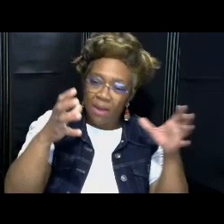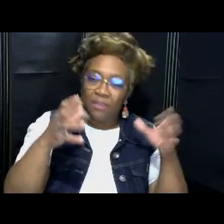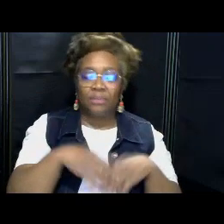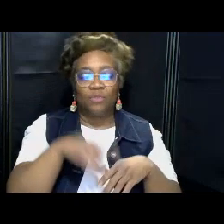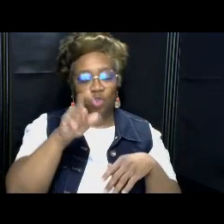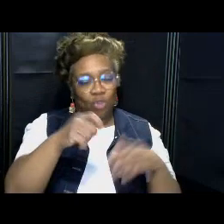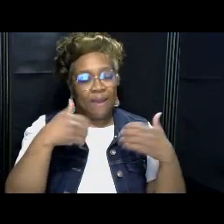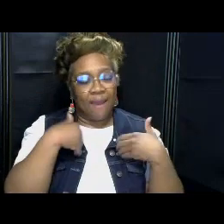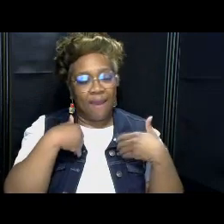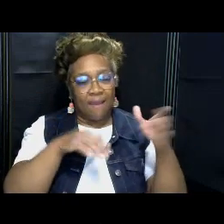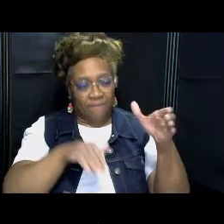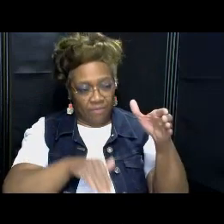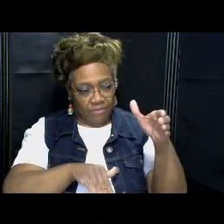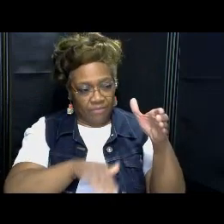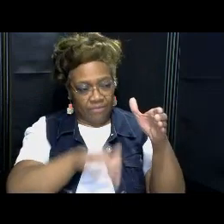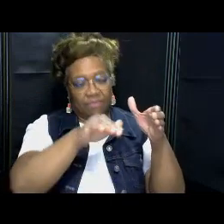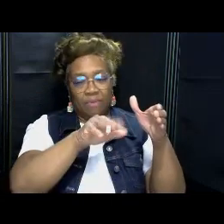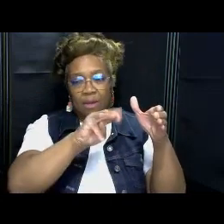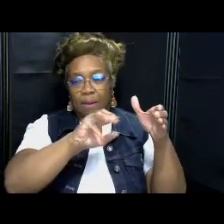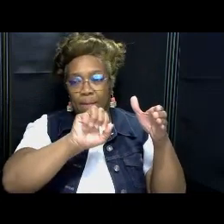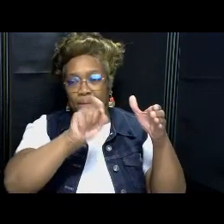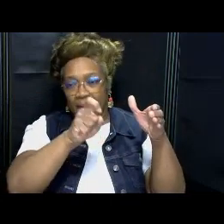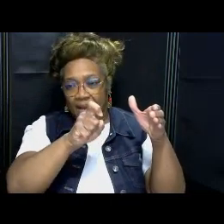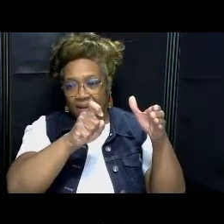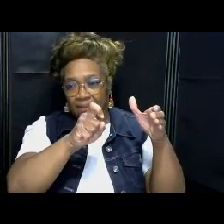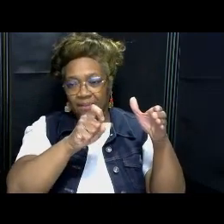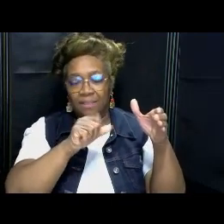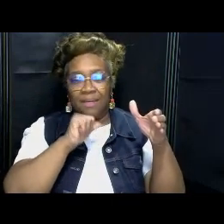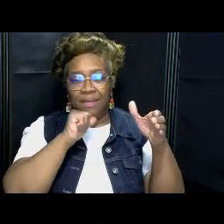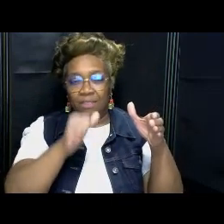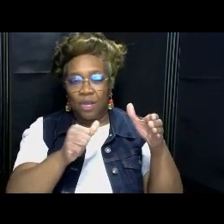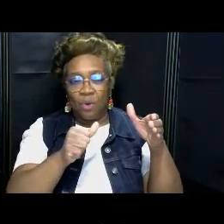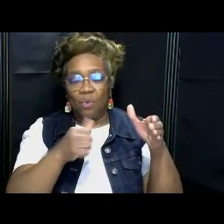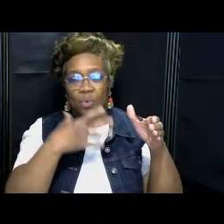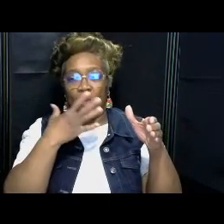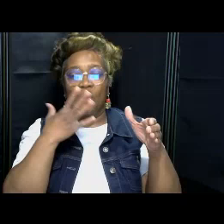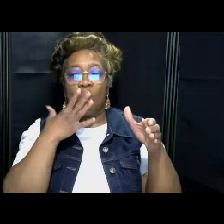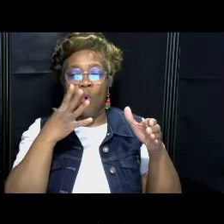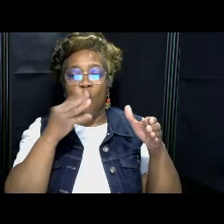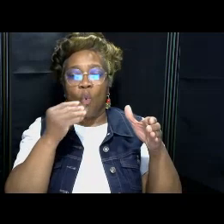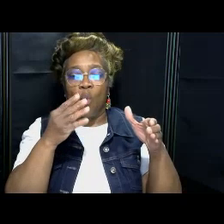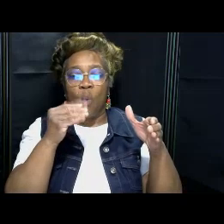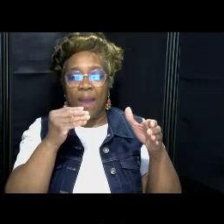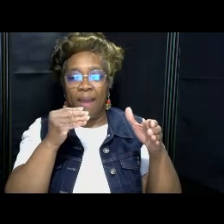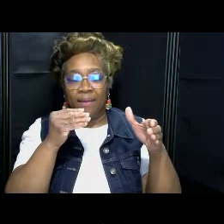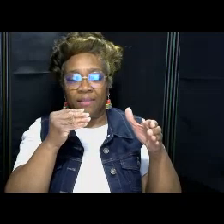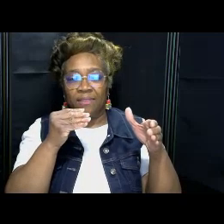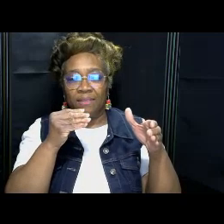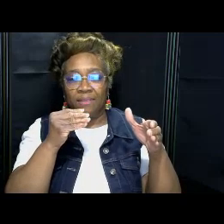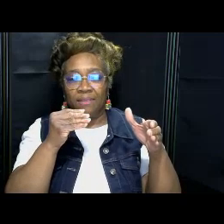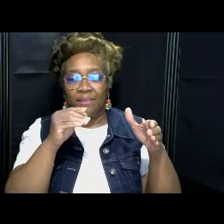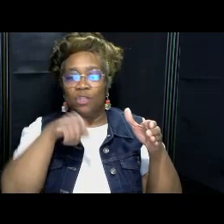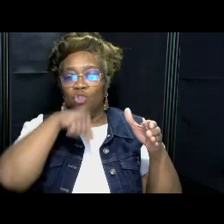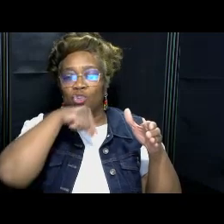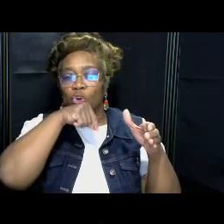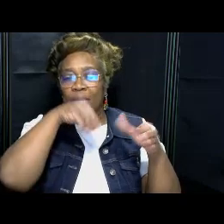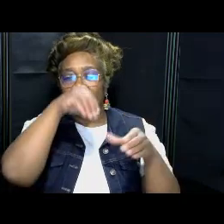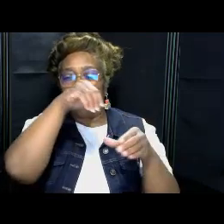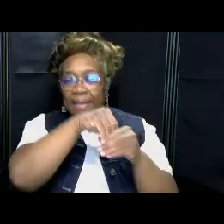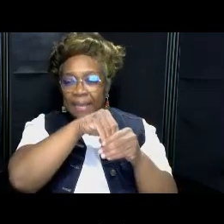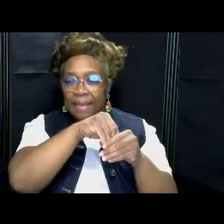line. And I would say never put a wet turkey in there or any wet anything into grease or